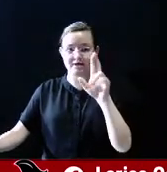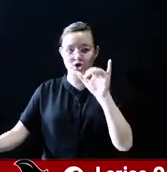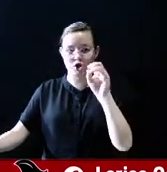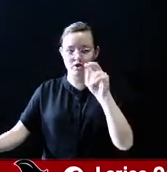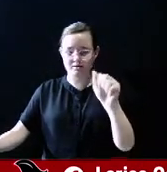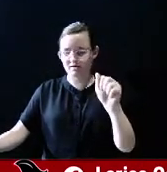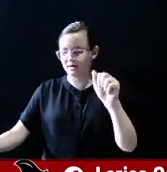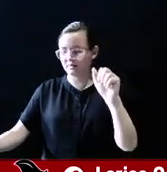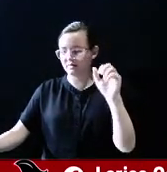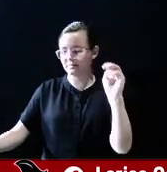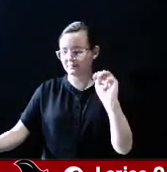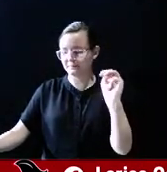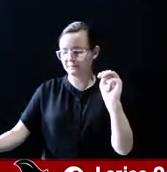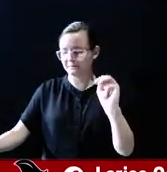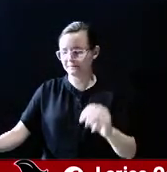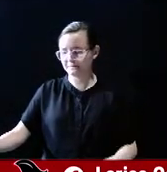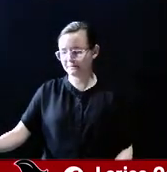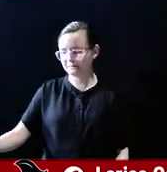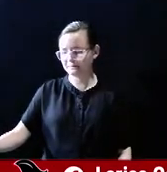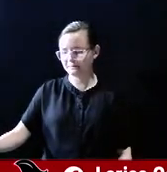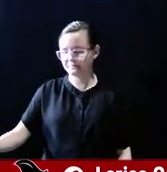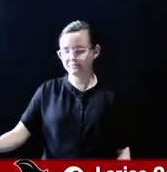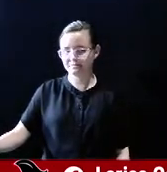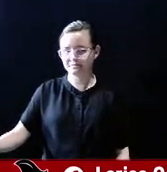Kiriana Naki Martin.